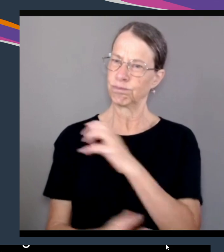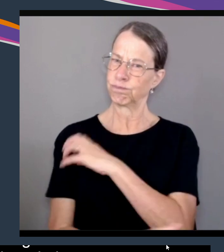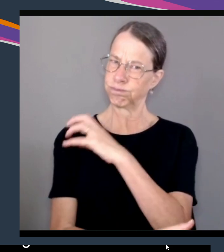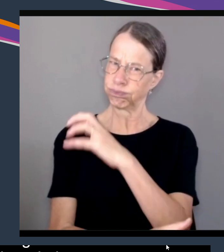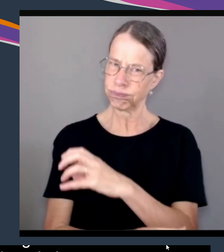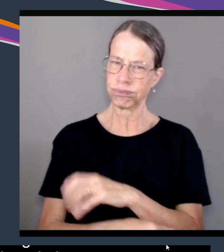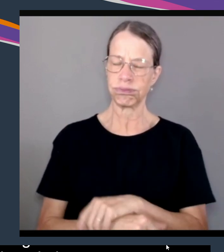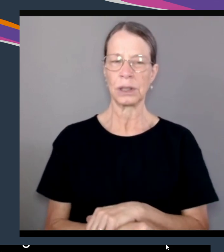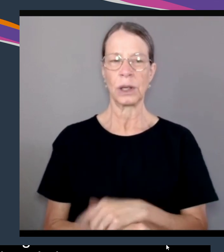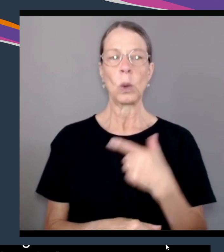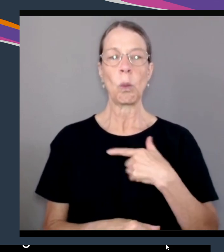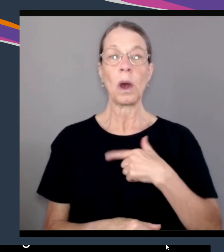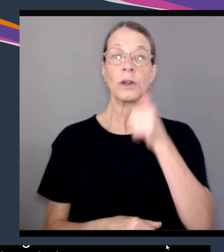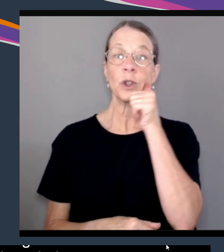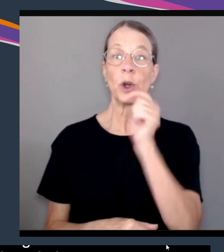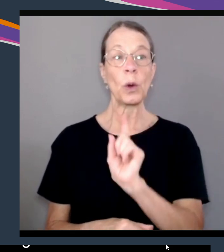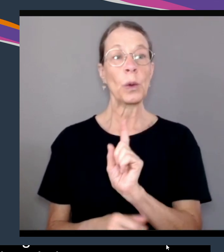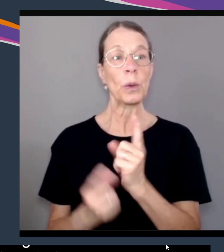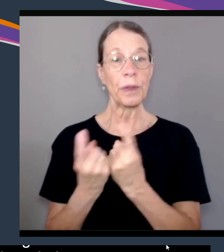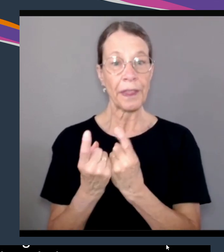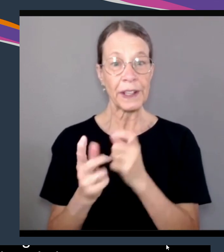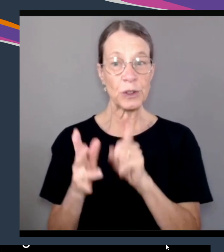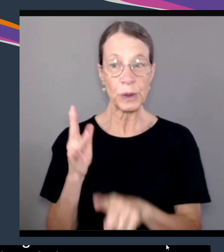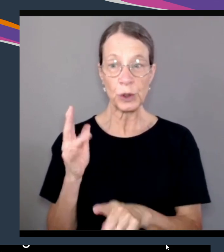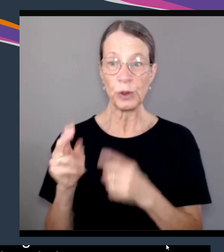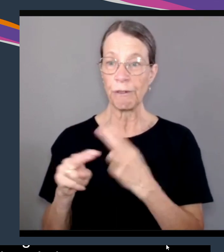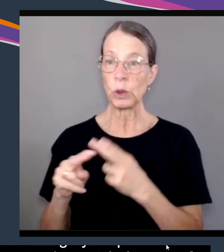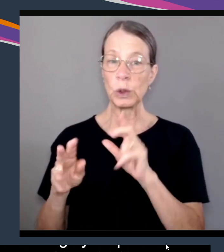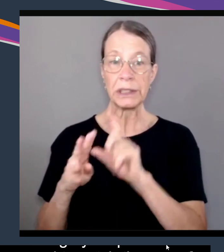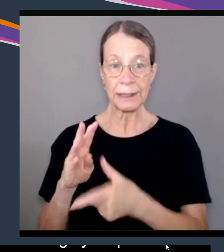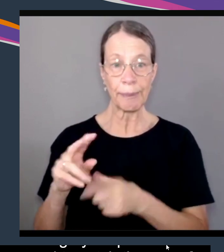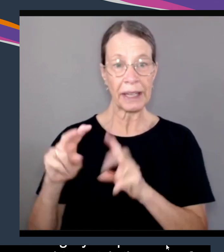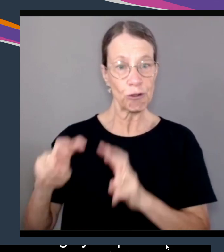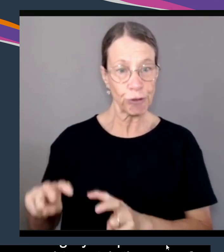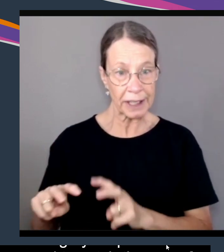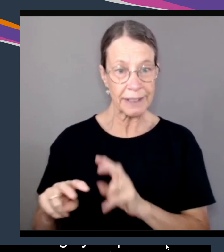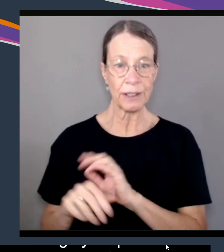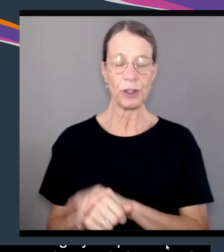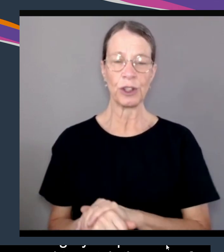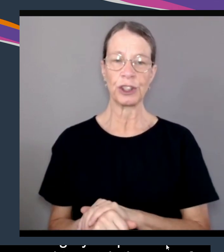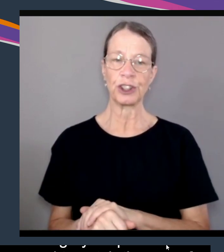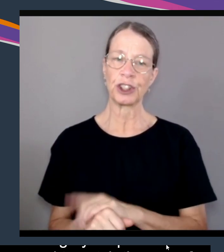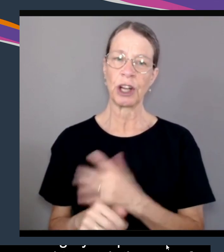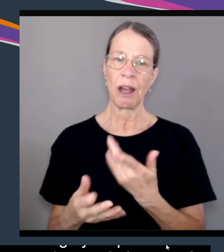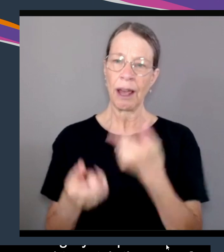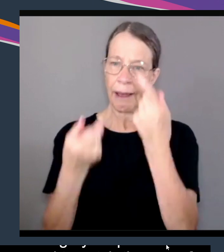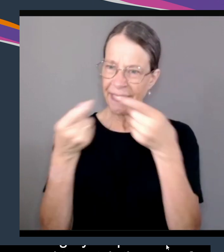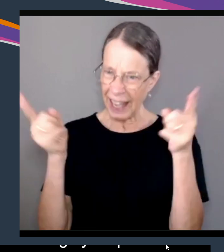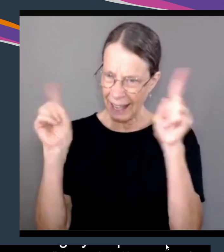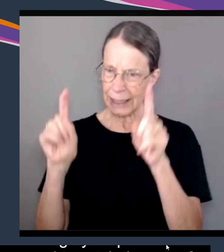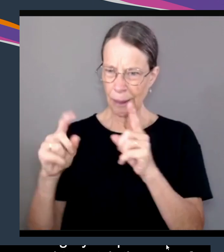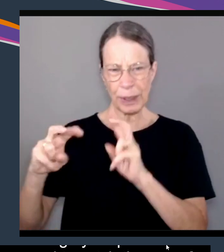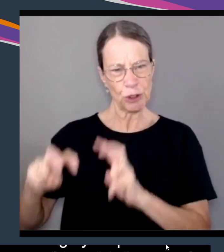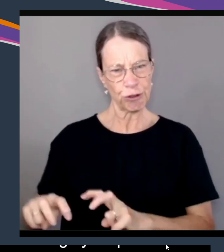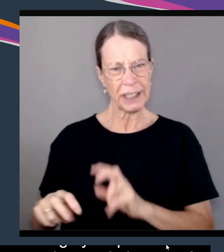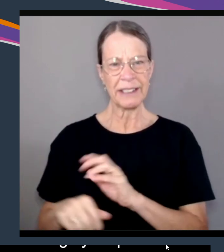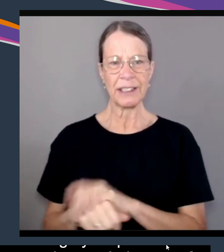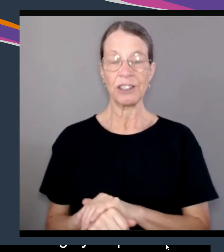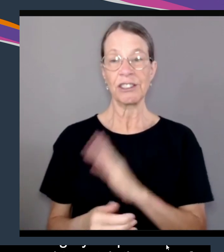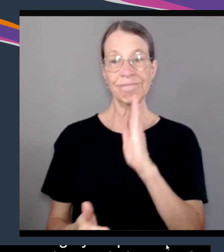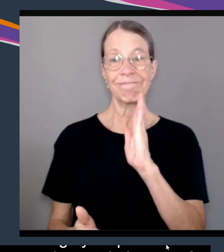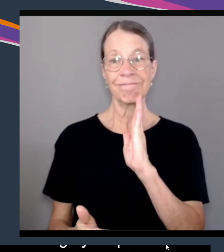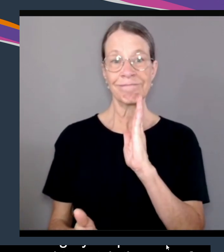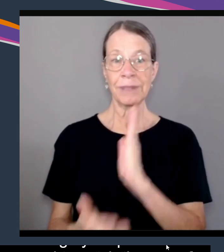what we do in disability research in academic circles actually has